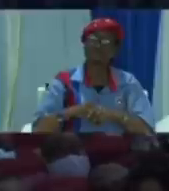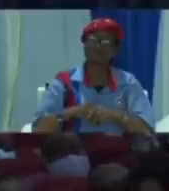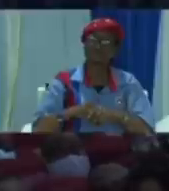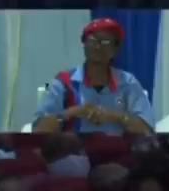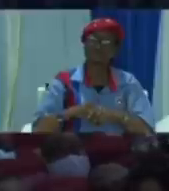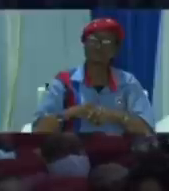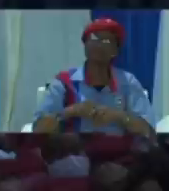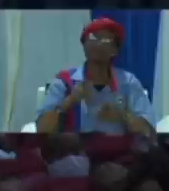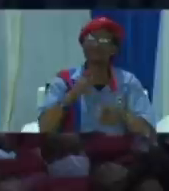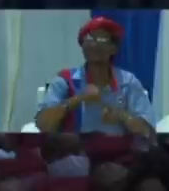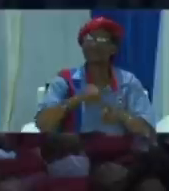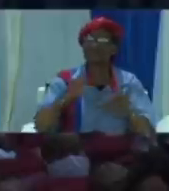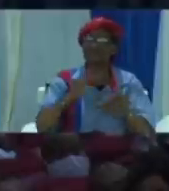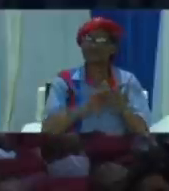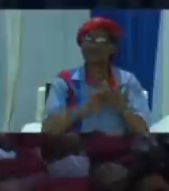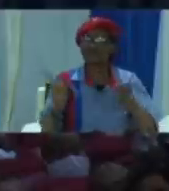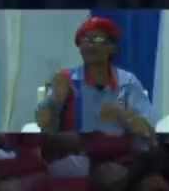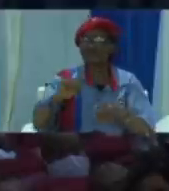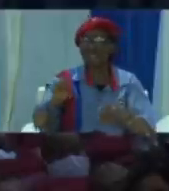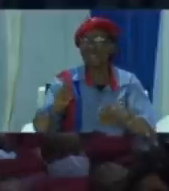somewhere along the